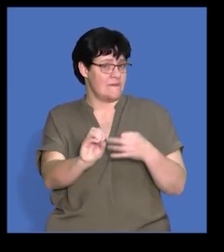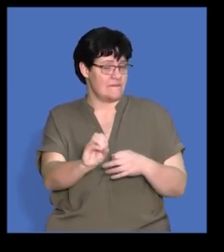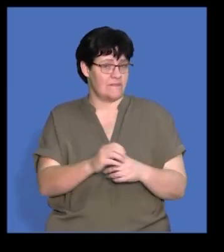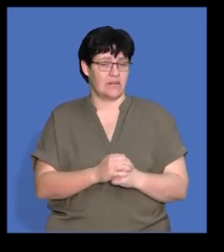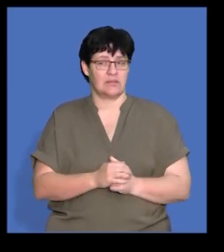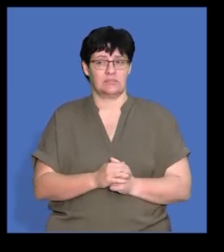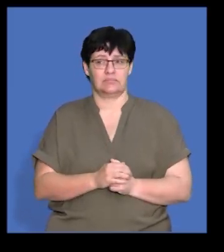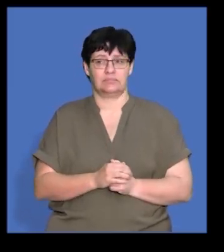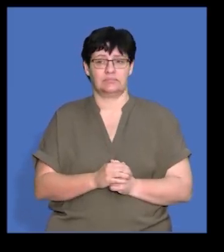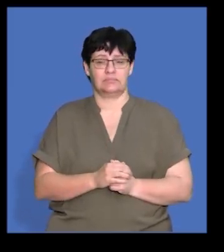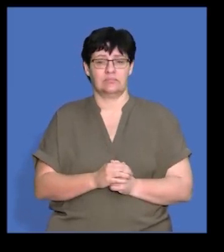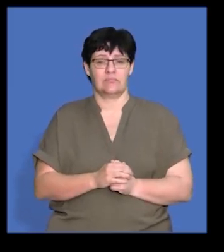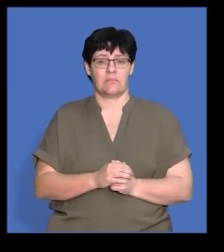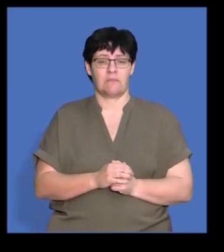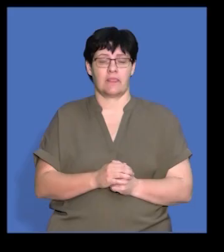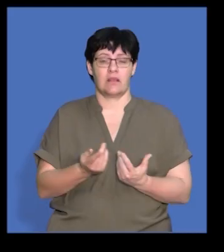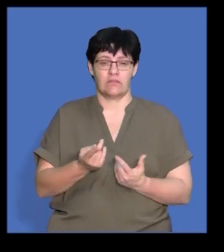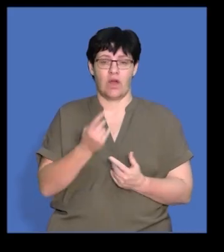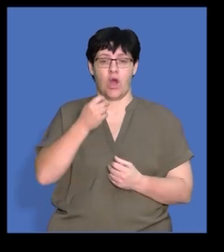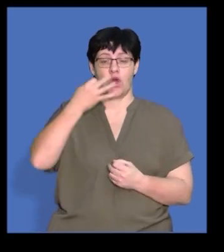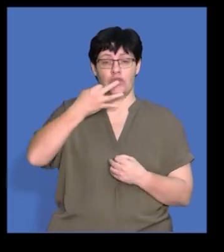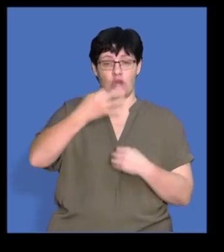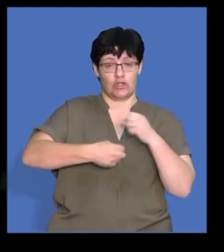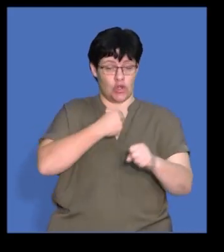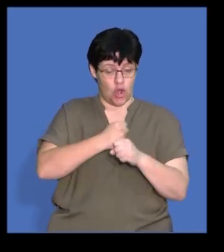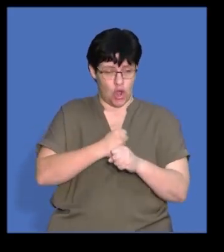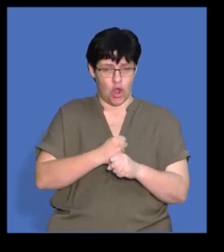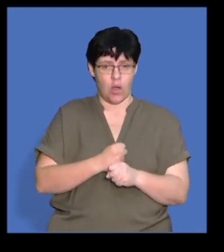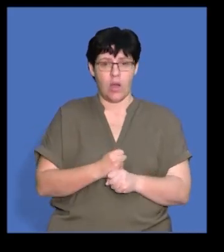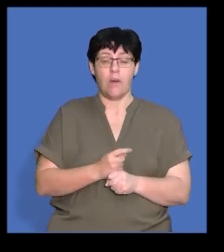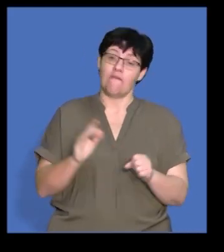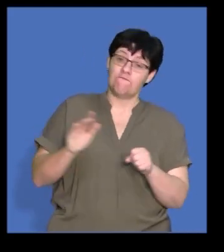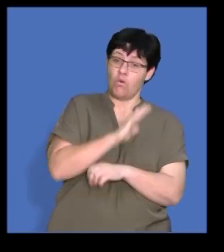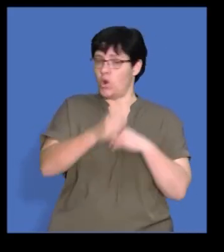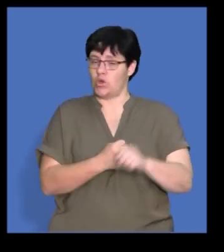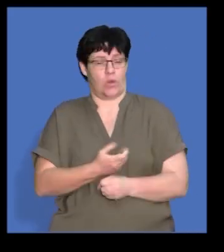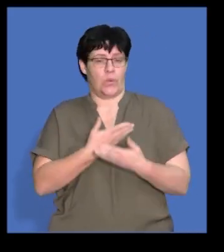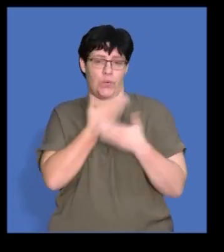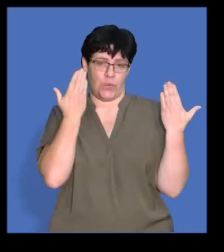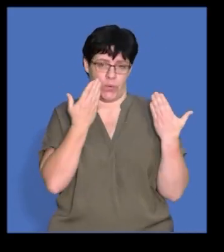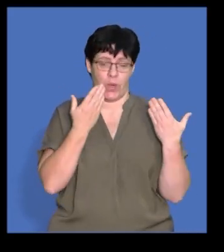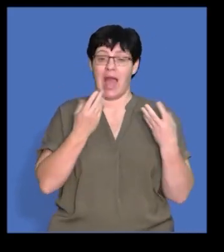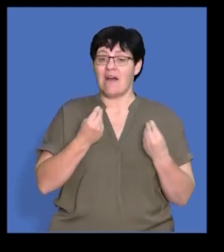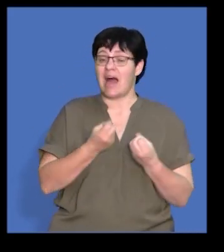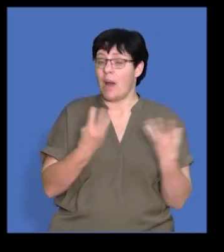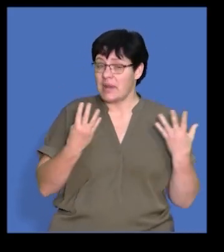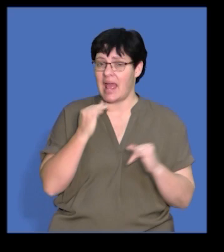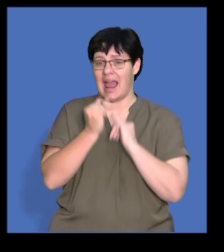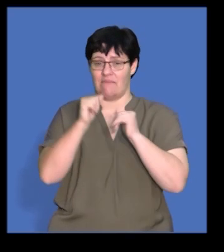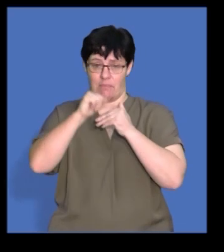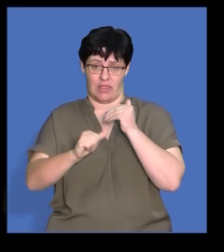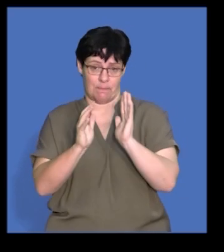change colors with this. So in year 3, I don't have a full year, but I've only got 11